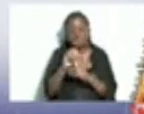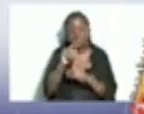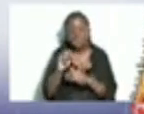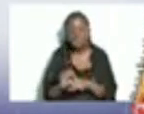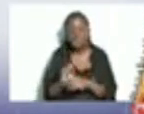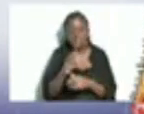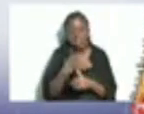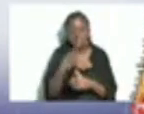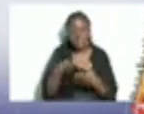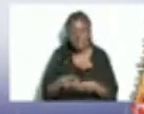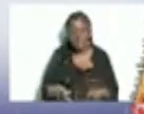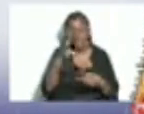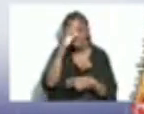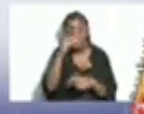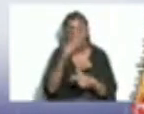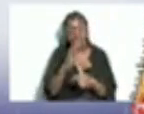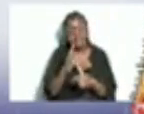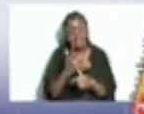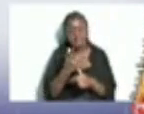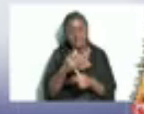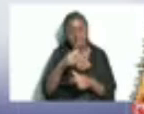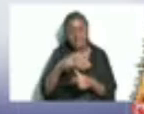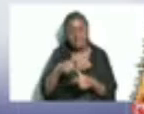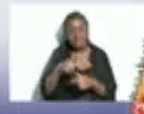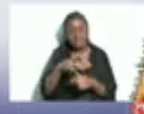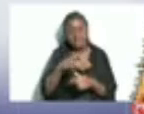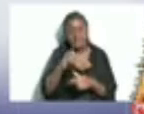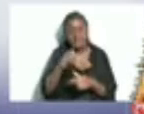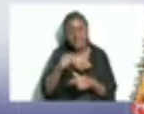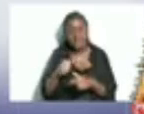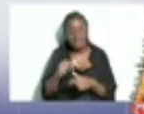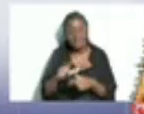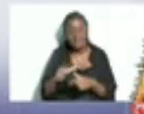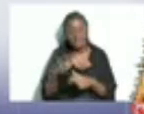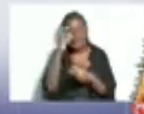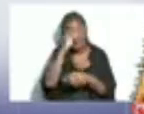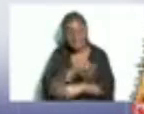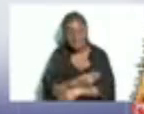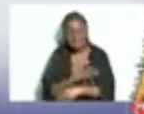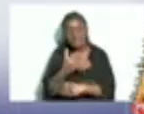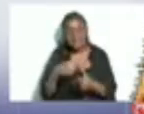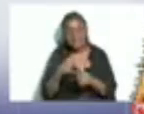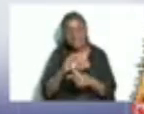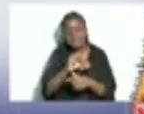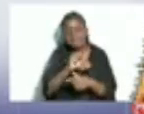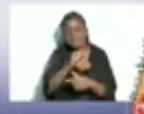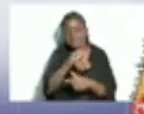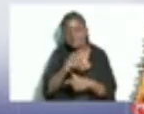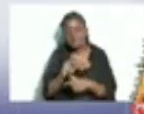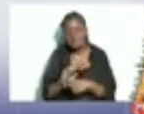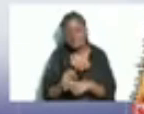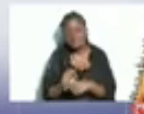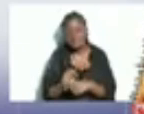in fourth, the Valley Boys in fifth, with Prodigal Sons and the Saxons to follow. There are seven groups competing in the A Division in